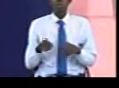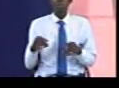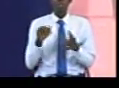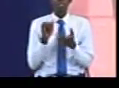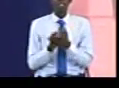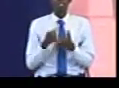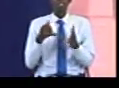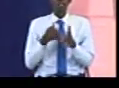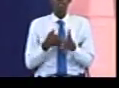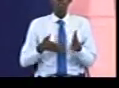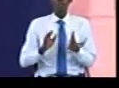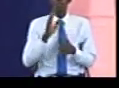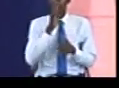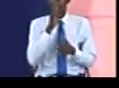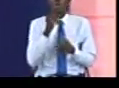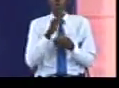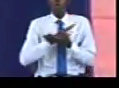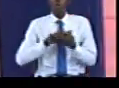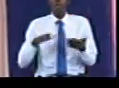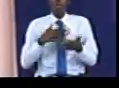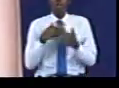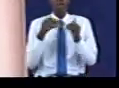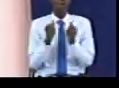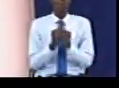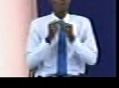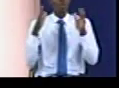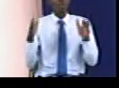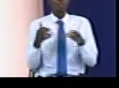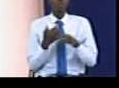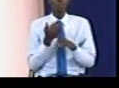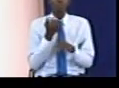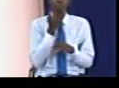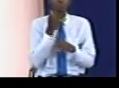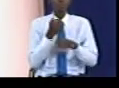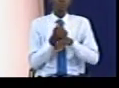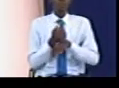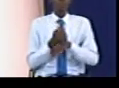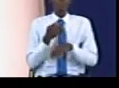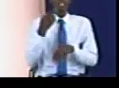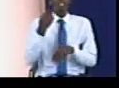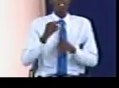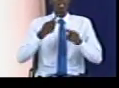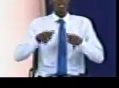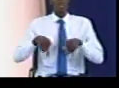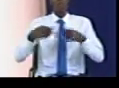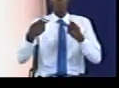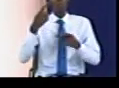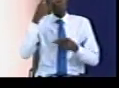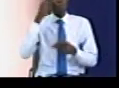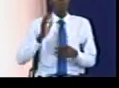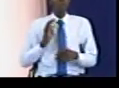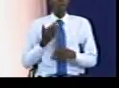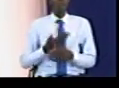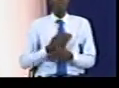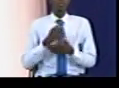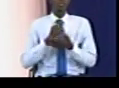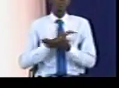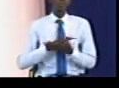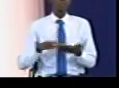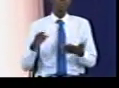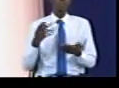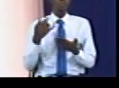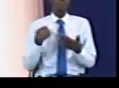be holy and without blemish, the provision for our sanctification. We're coming